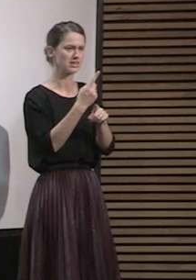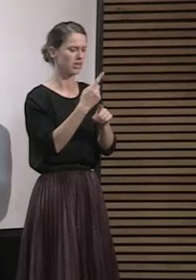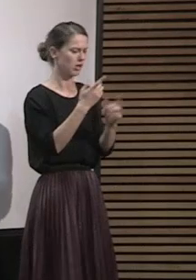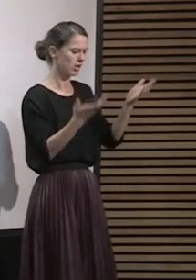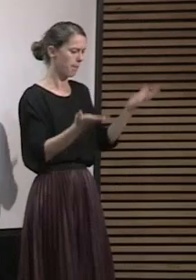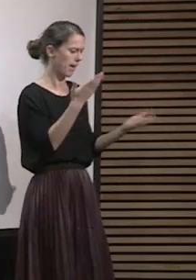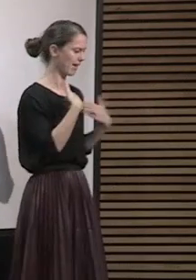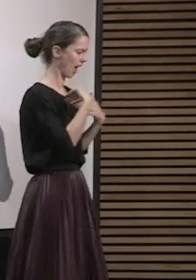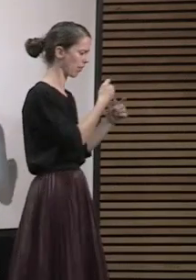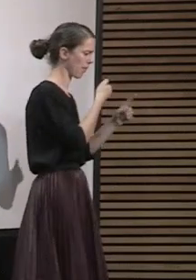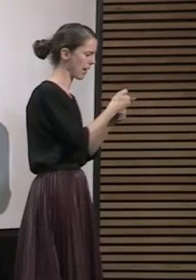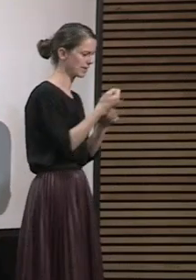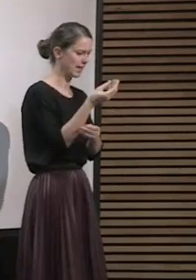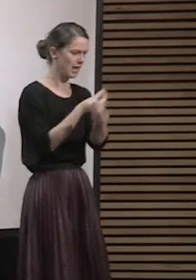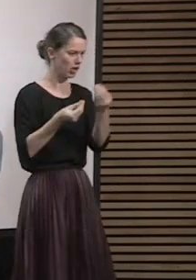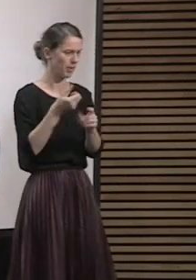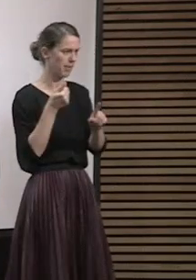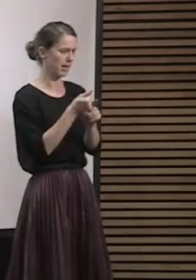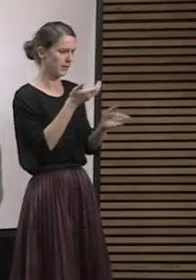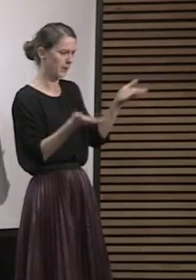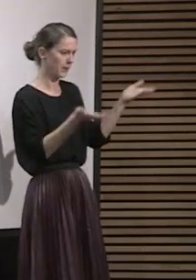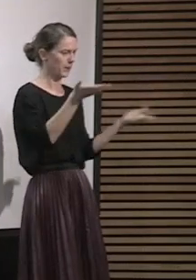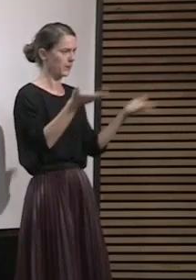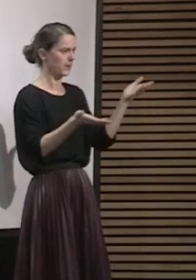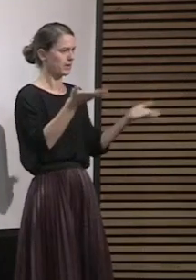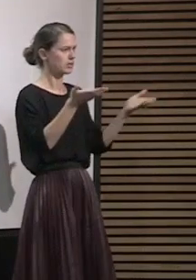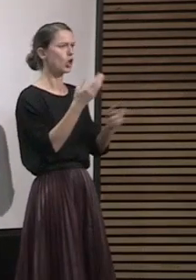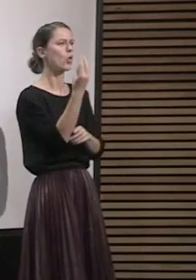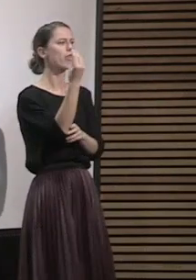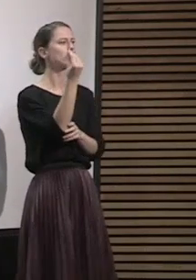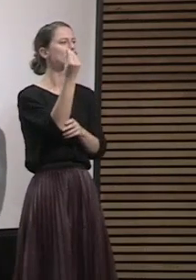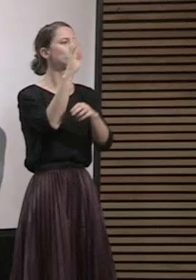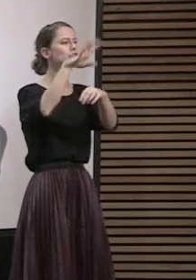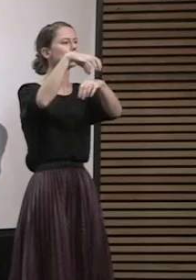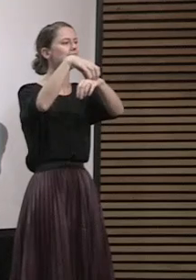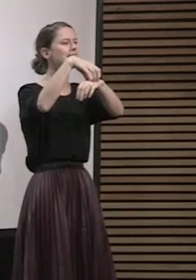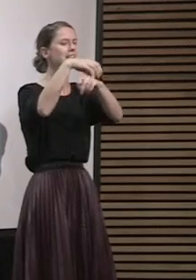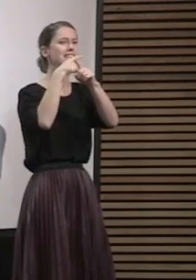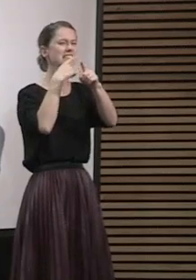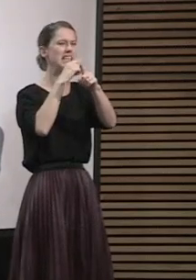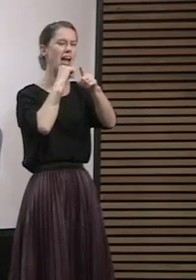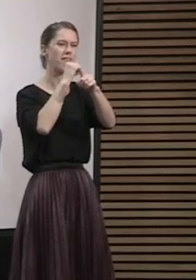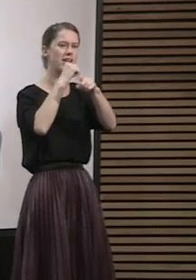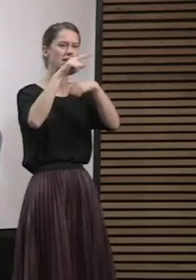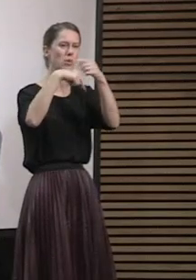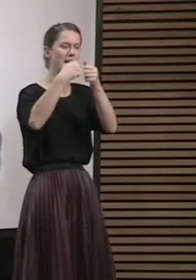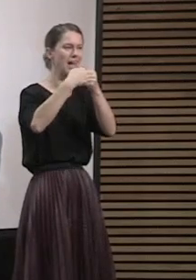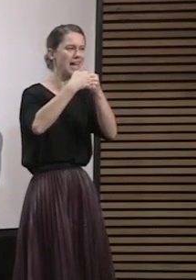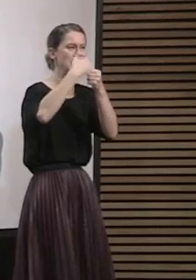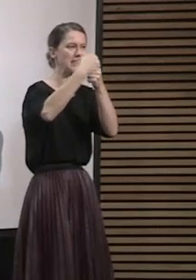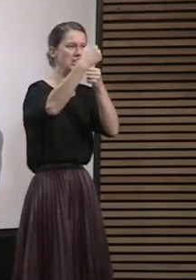effects, and there's been some cost-benefit analysis to the Treasury saying that previous extensions were